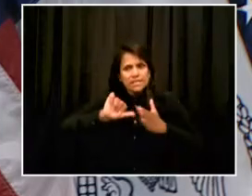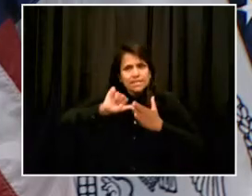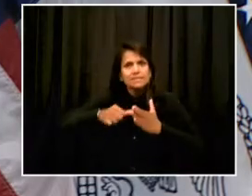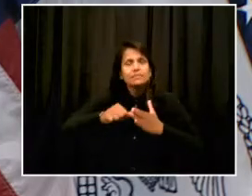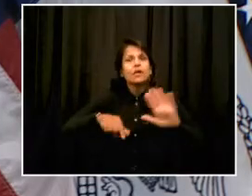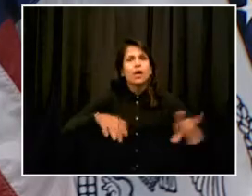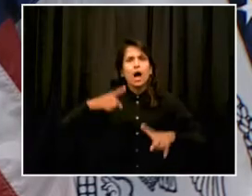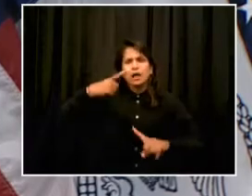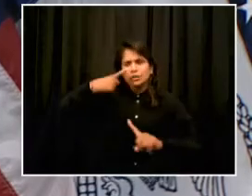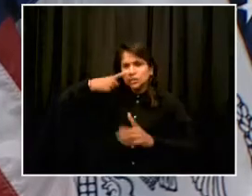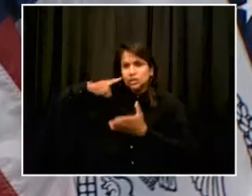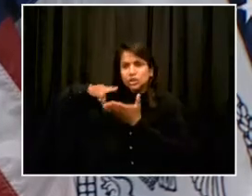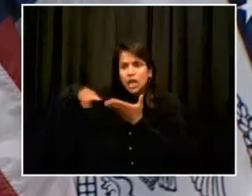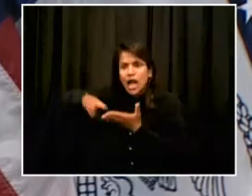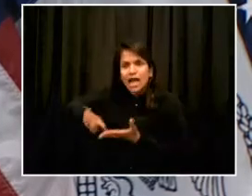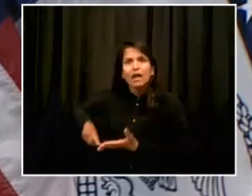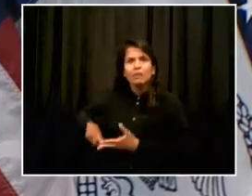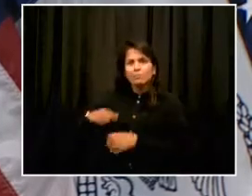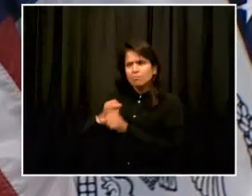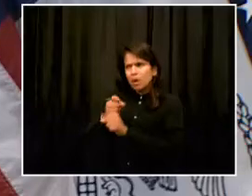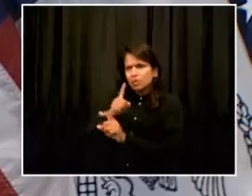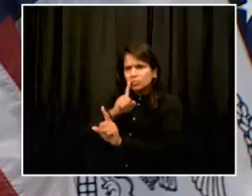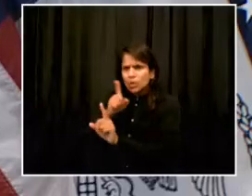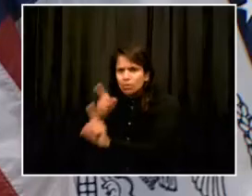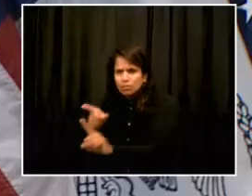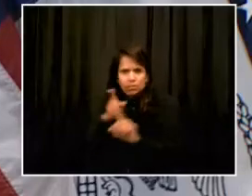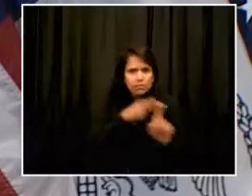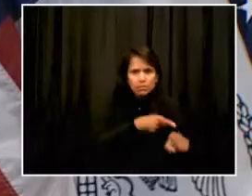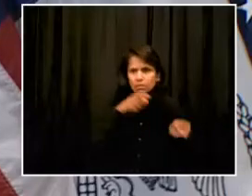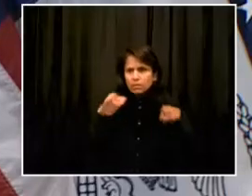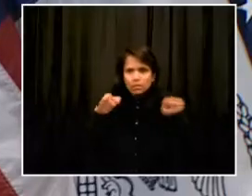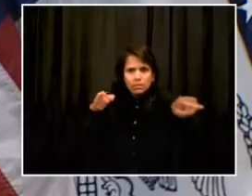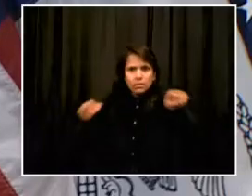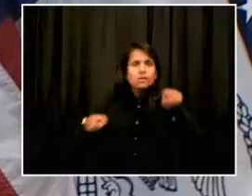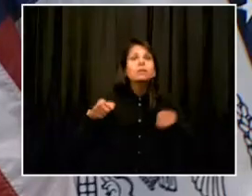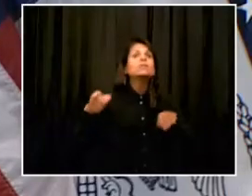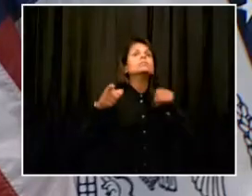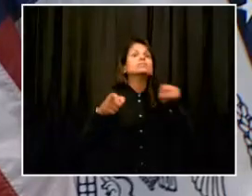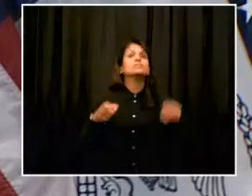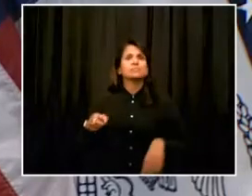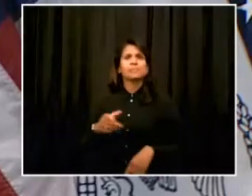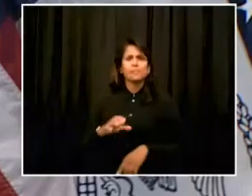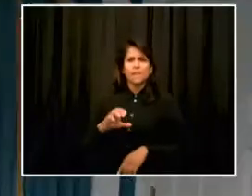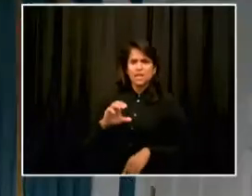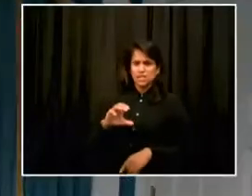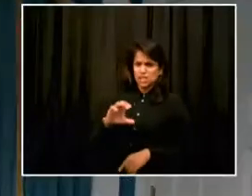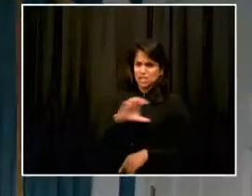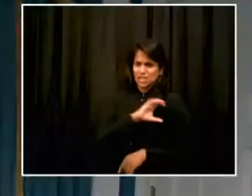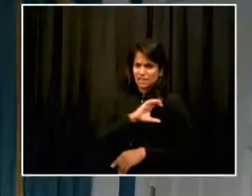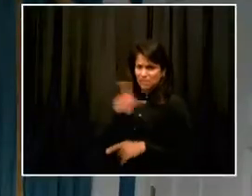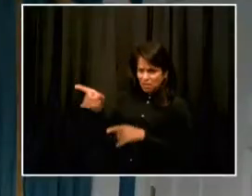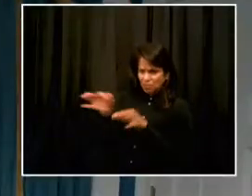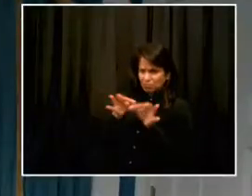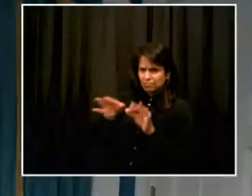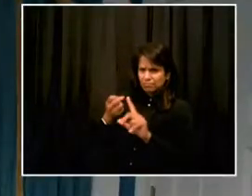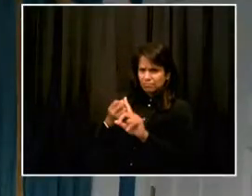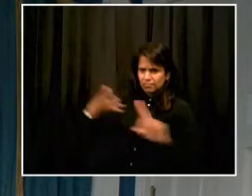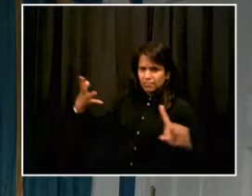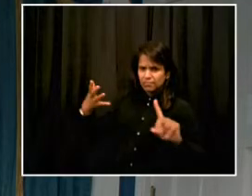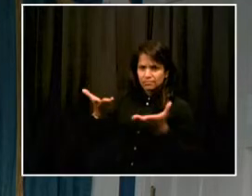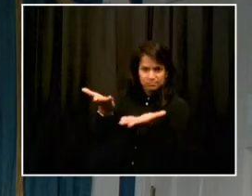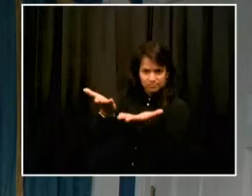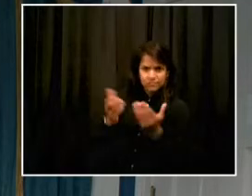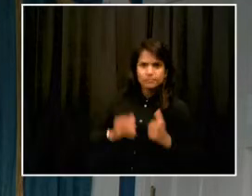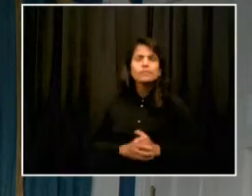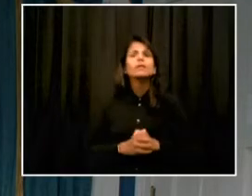really get the message across. But Sheriff, why don't you describe the approach? Sure. Hey, Juliet, how are you? So I think it's important to note that we're